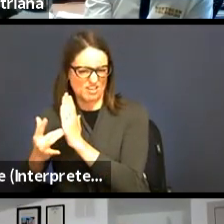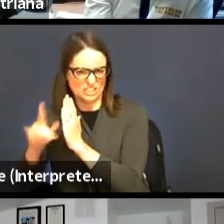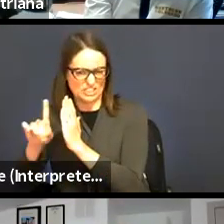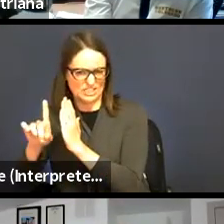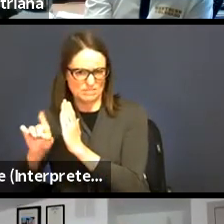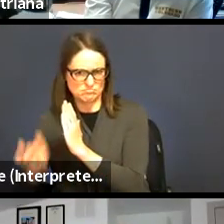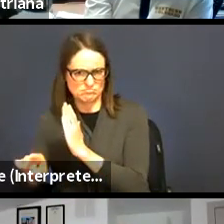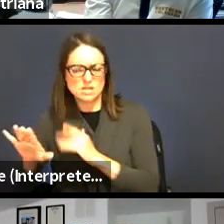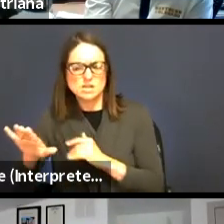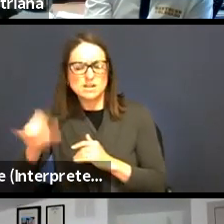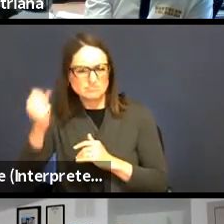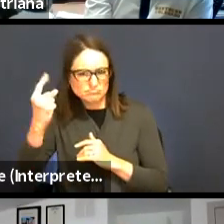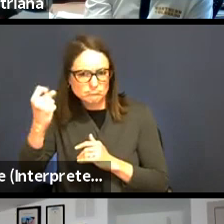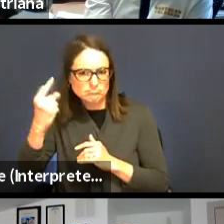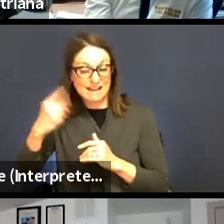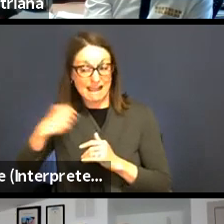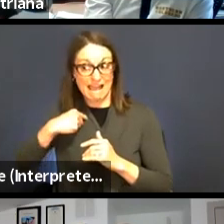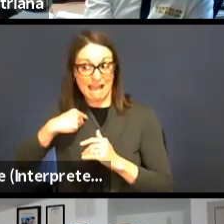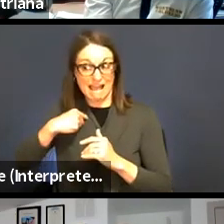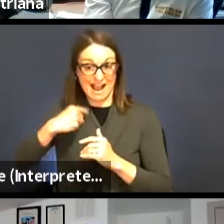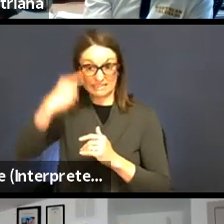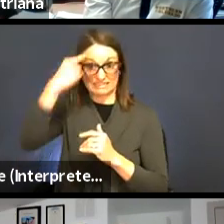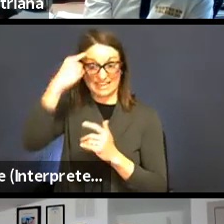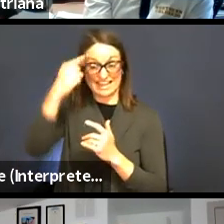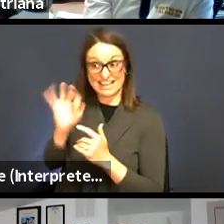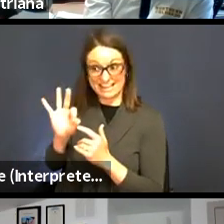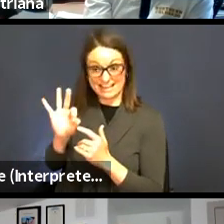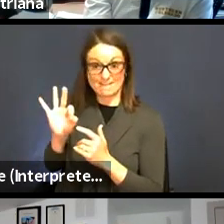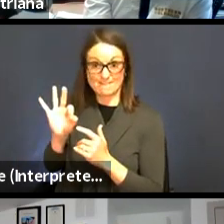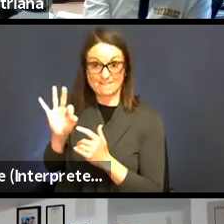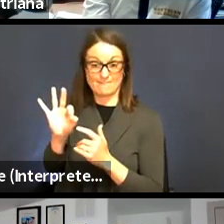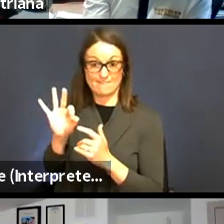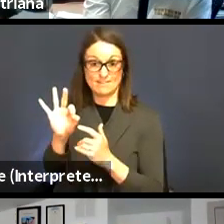I suspect that if we were to look at